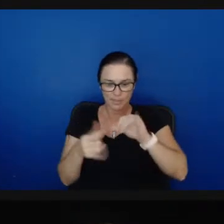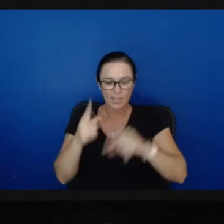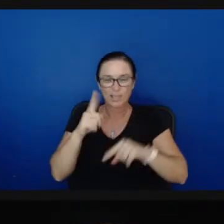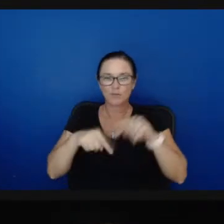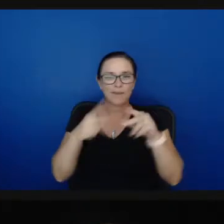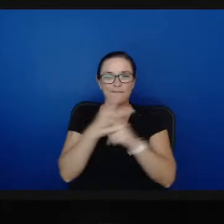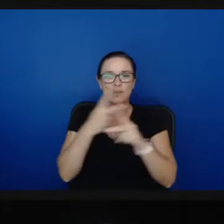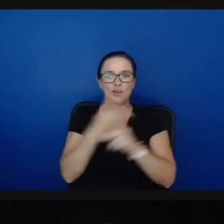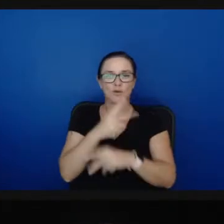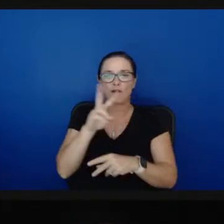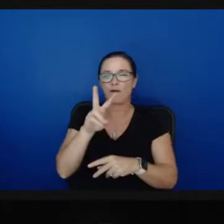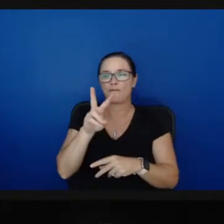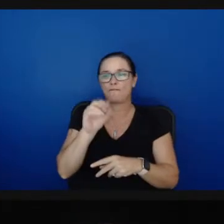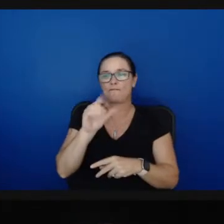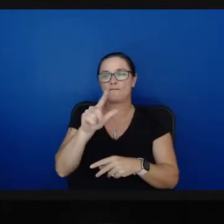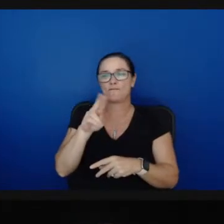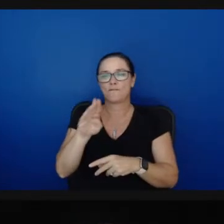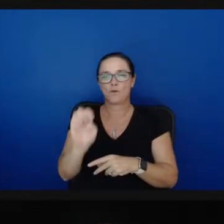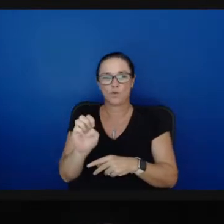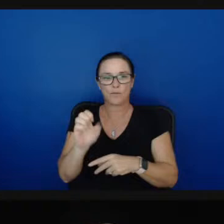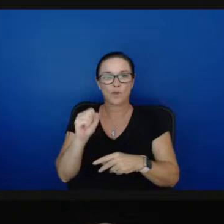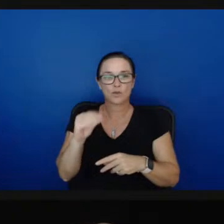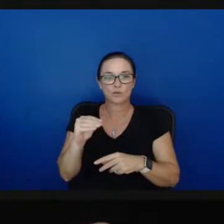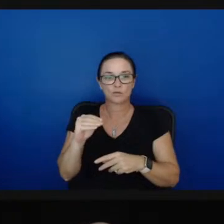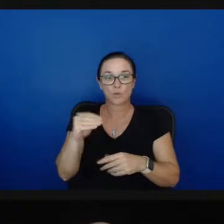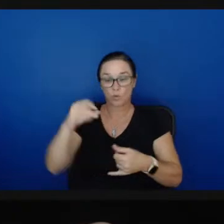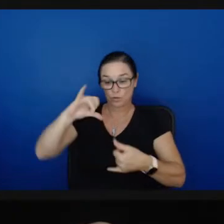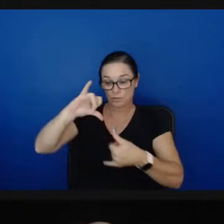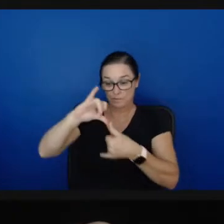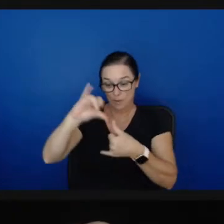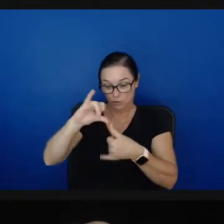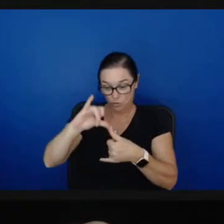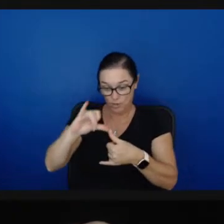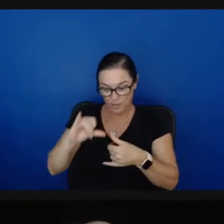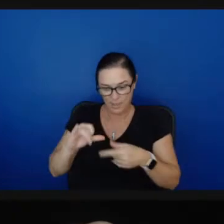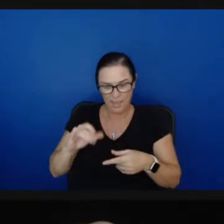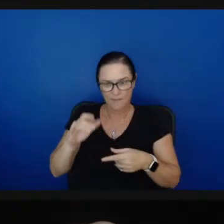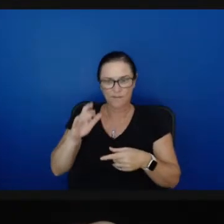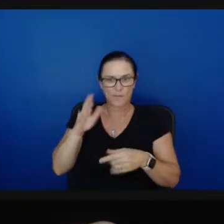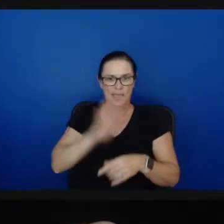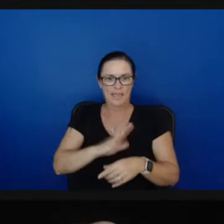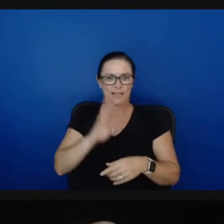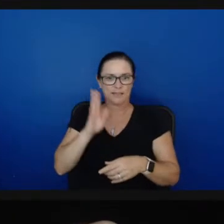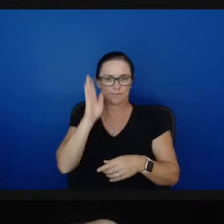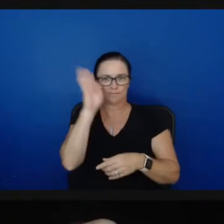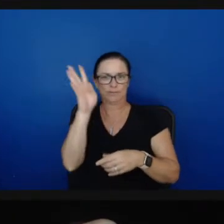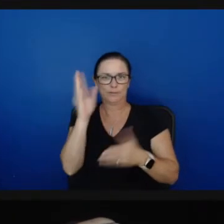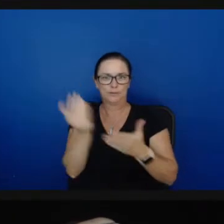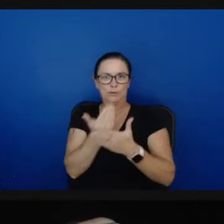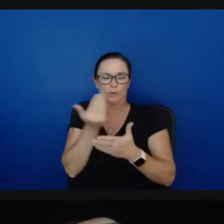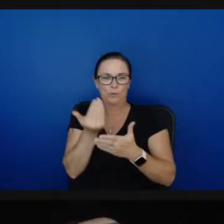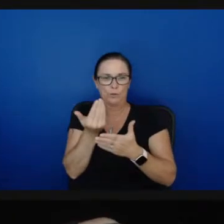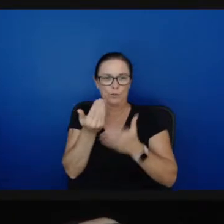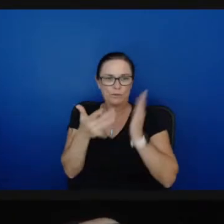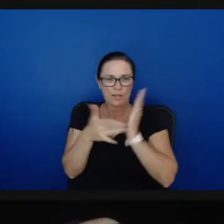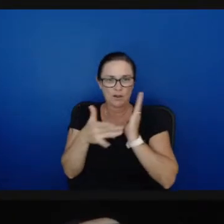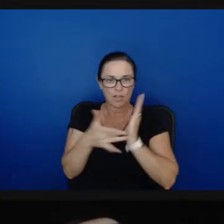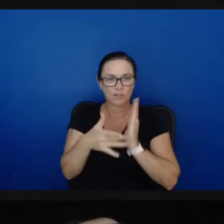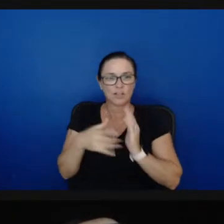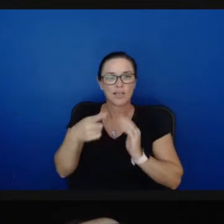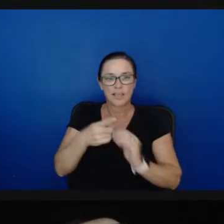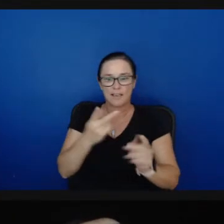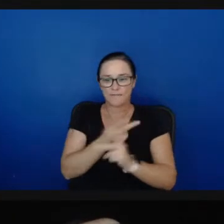so by measuring just this cross-section through this innovative technique, he was then able to produce flow rates